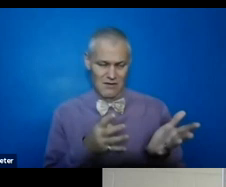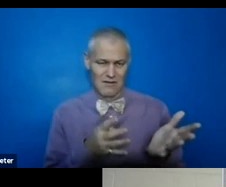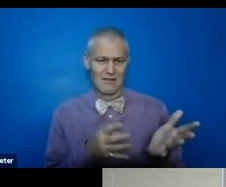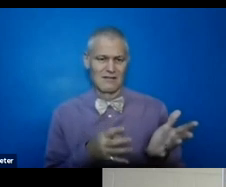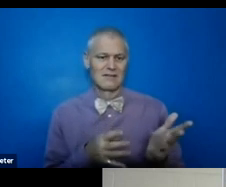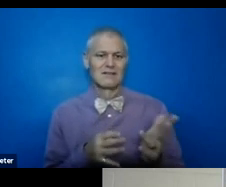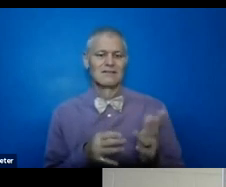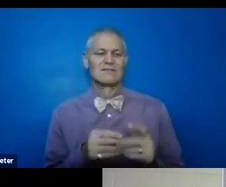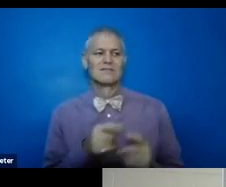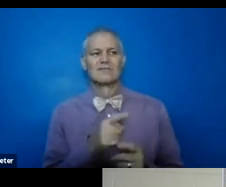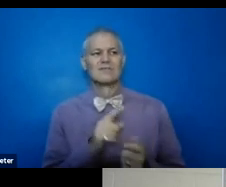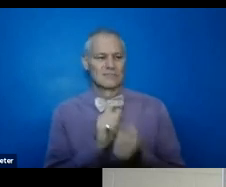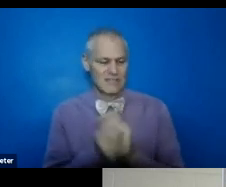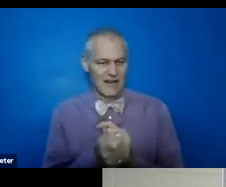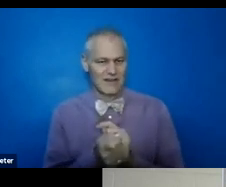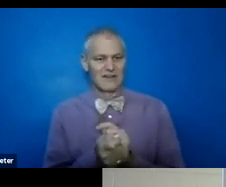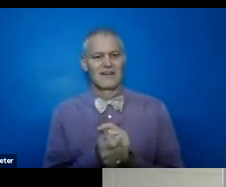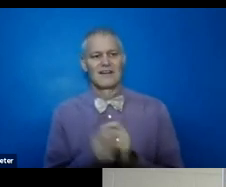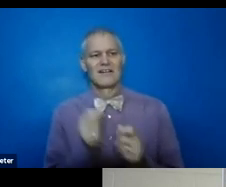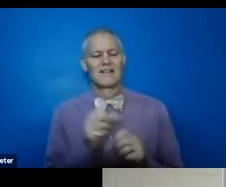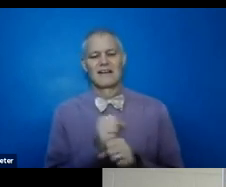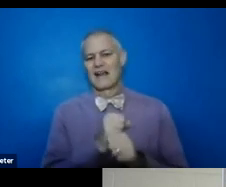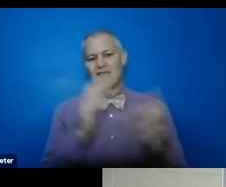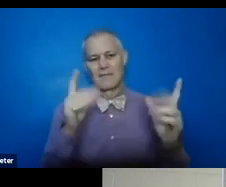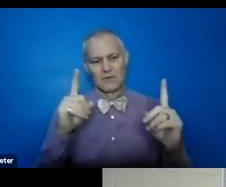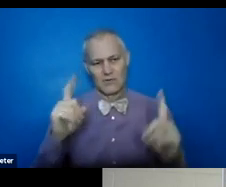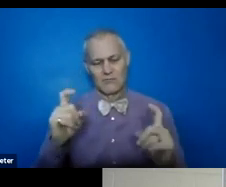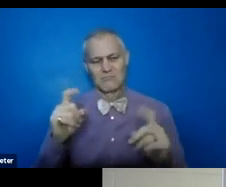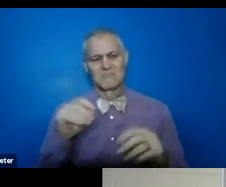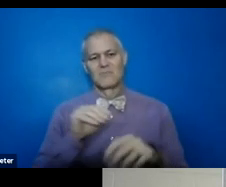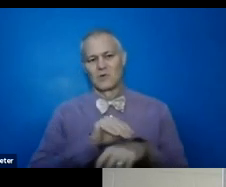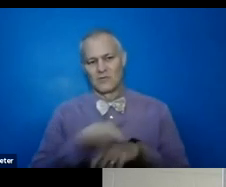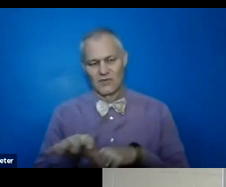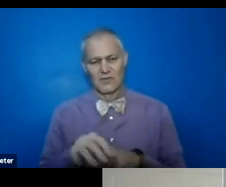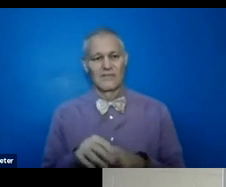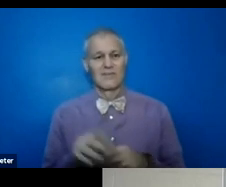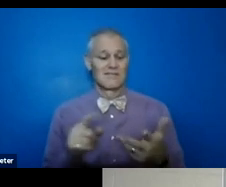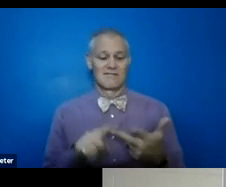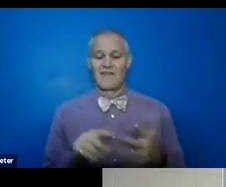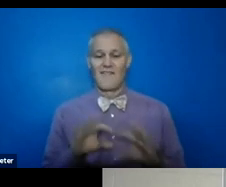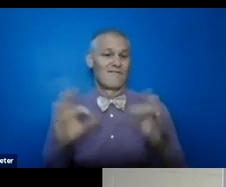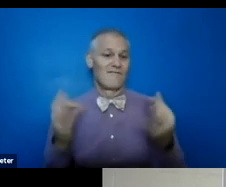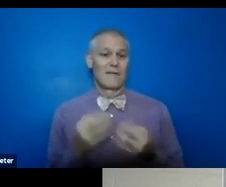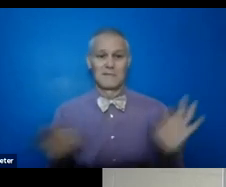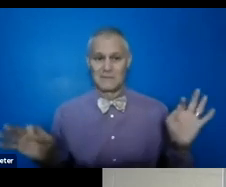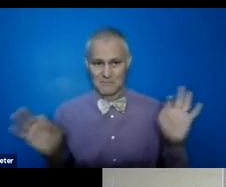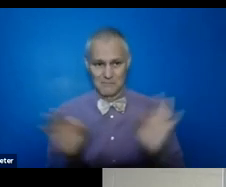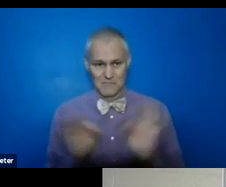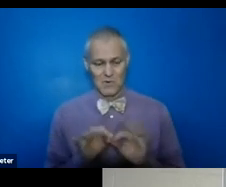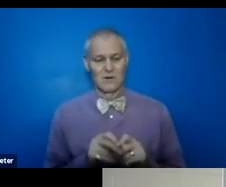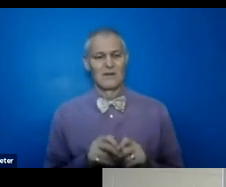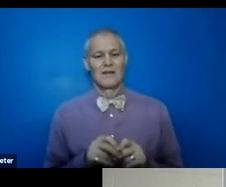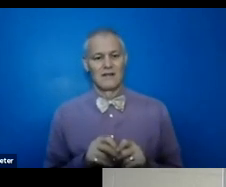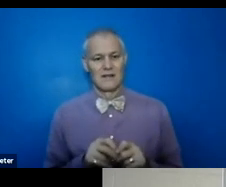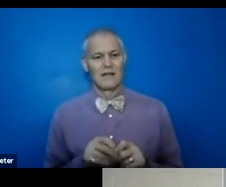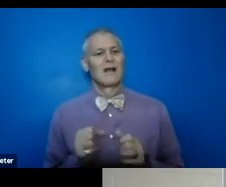to change what kind of images are being presented. The family is obviously such an important one, and there are a